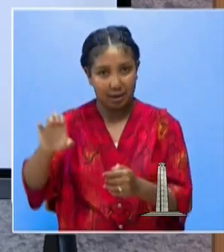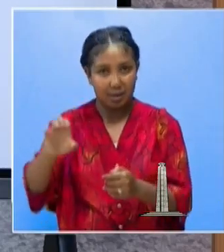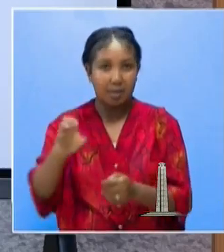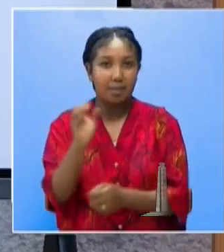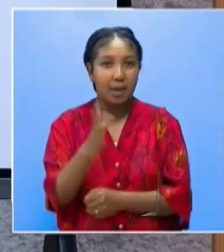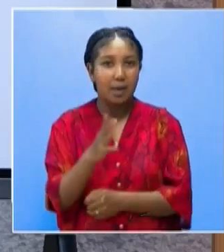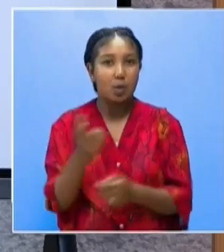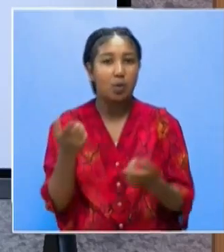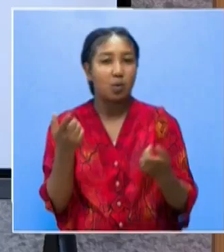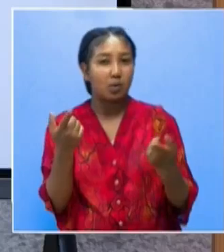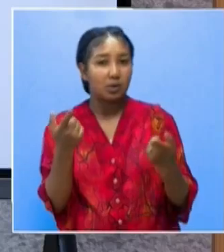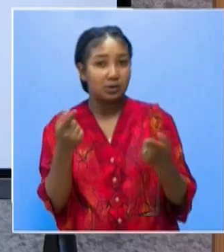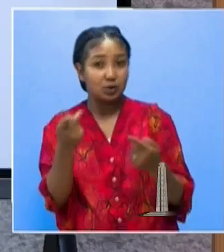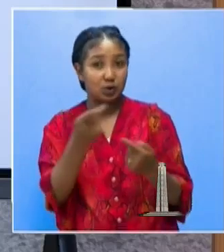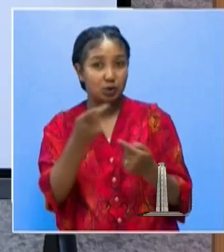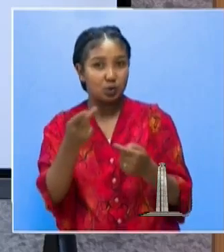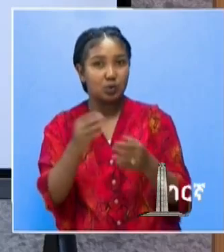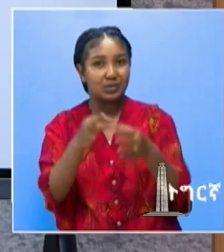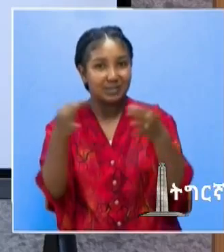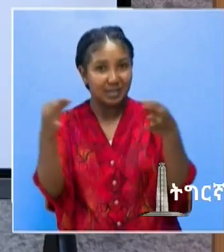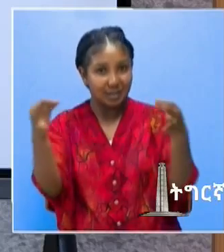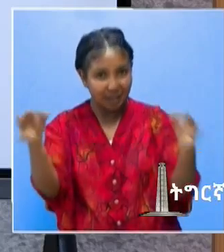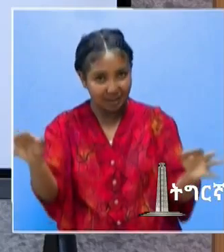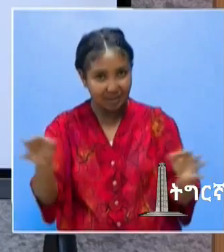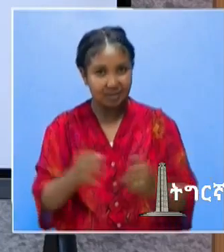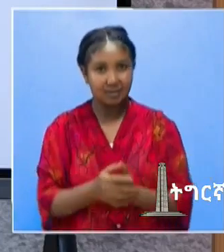Maybe when we're using in these two sentences,